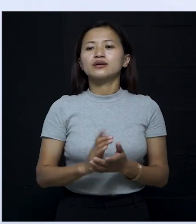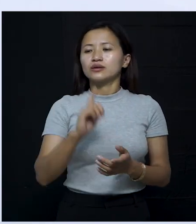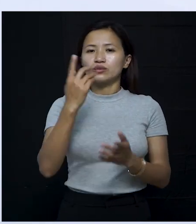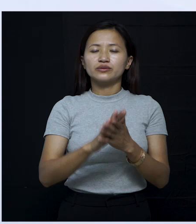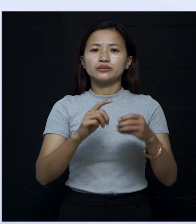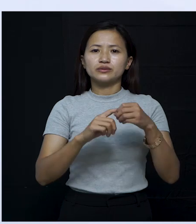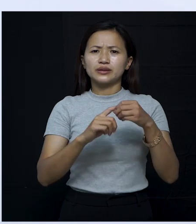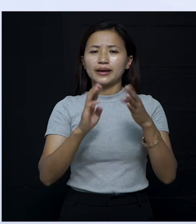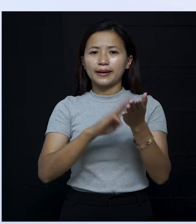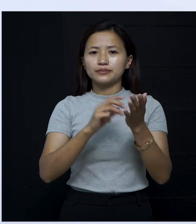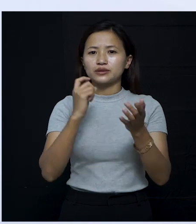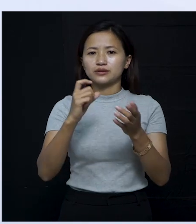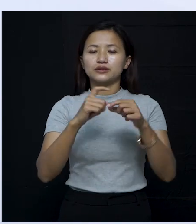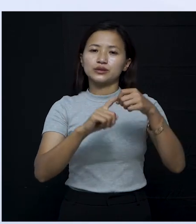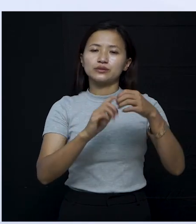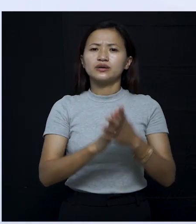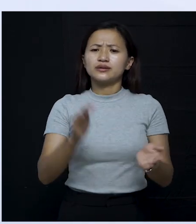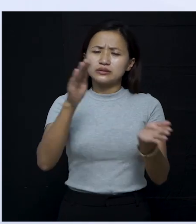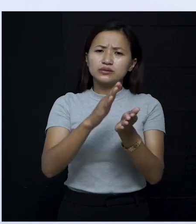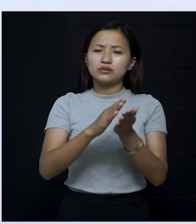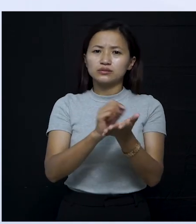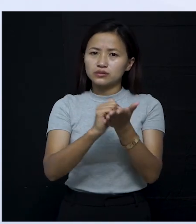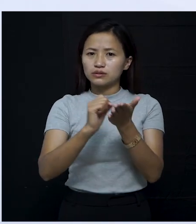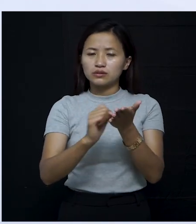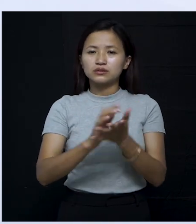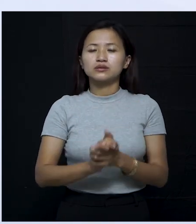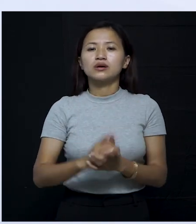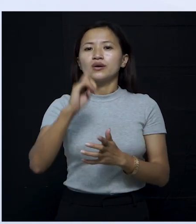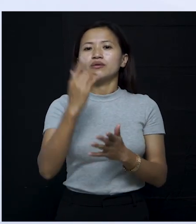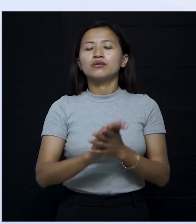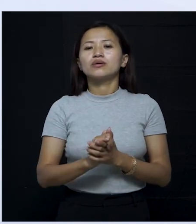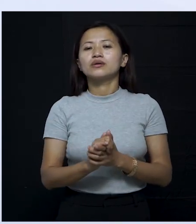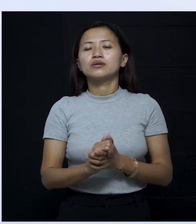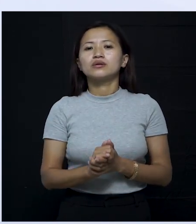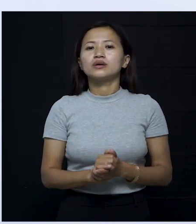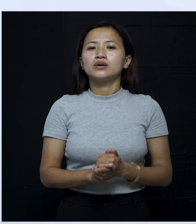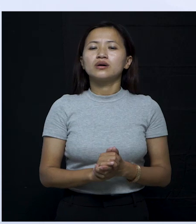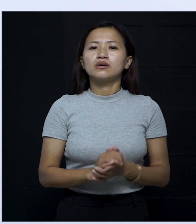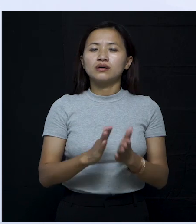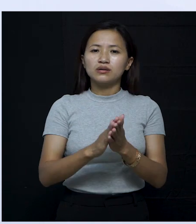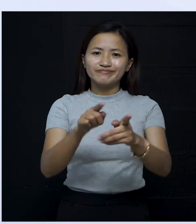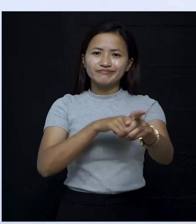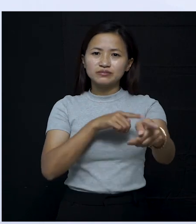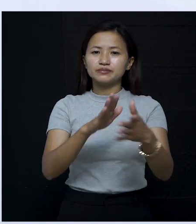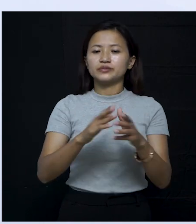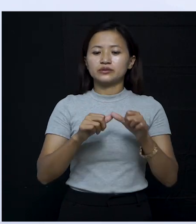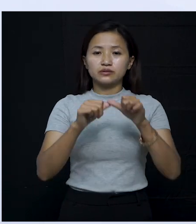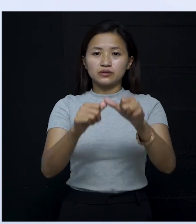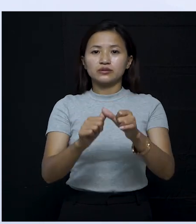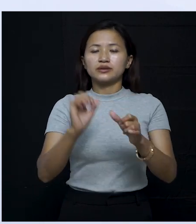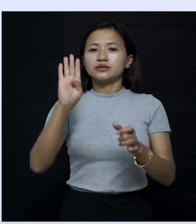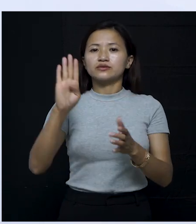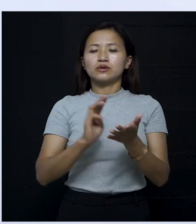MCQ, one will be from the short notes, okay? Then one will be from this, we call it as the long answer, that is 4